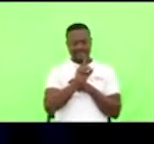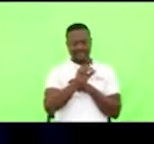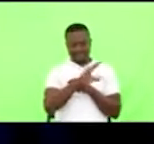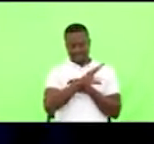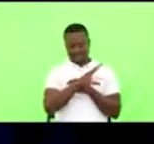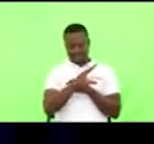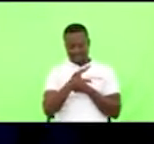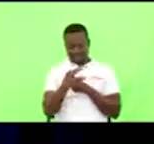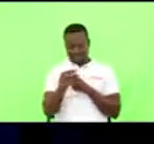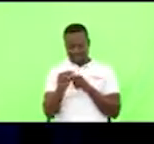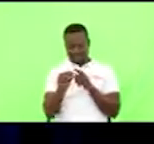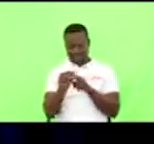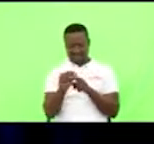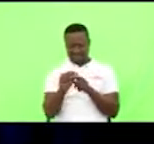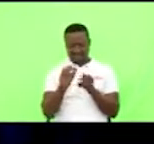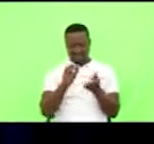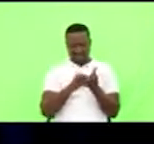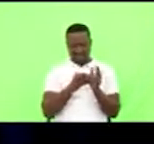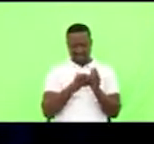is